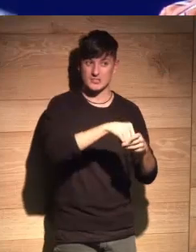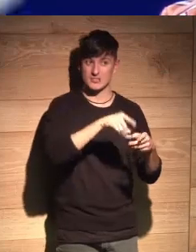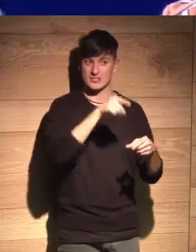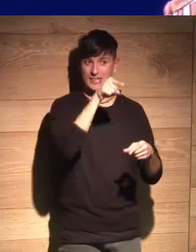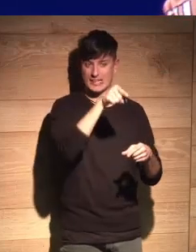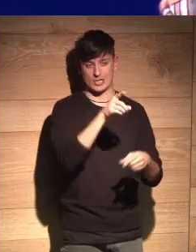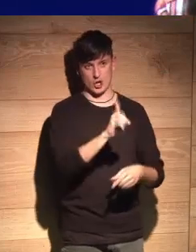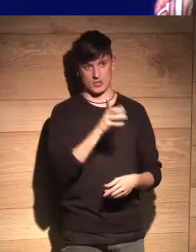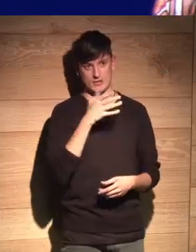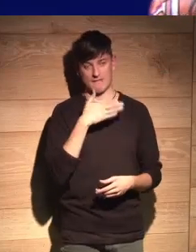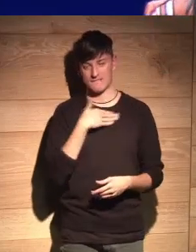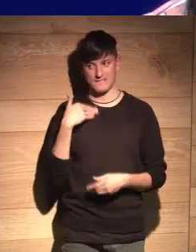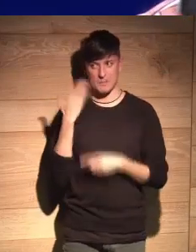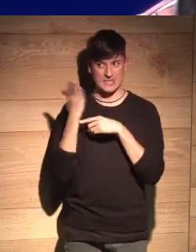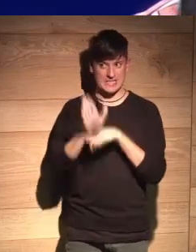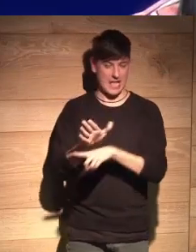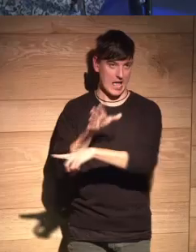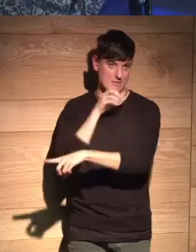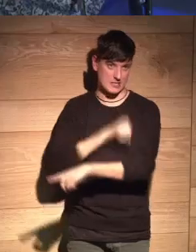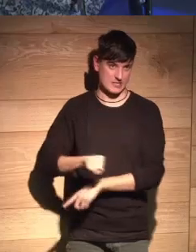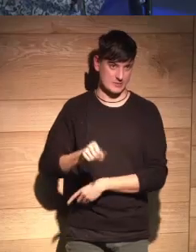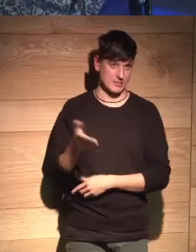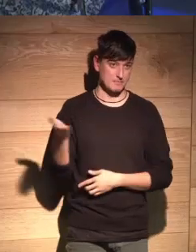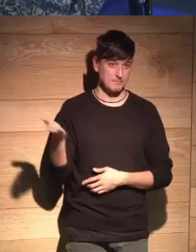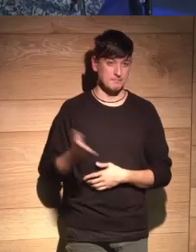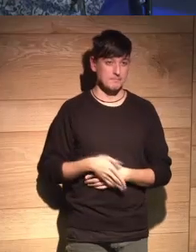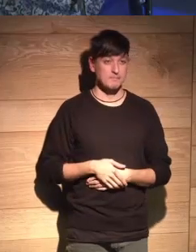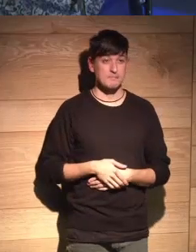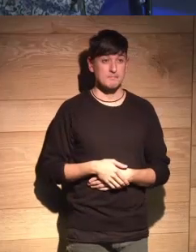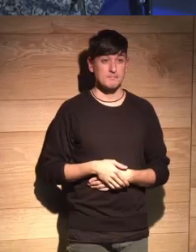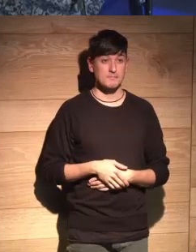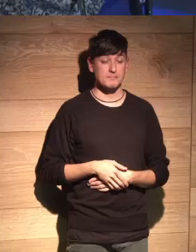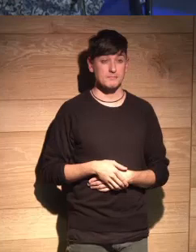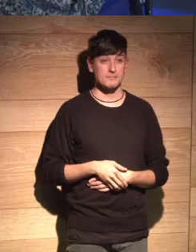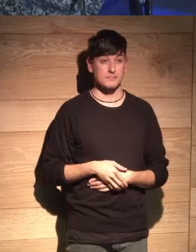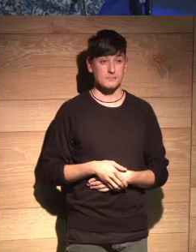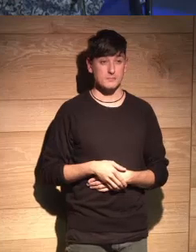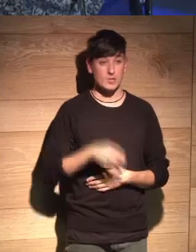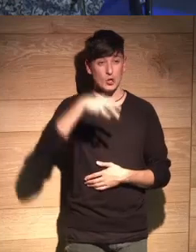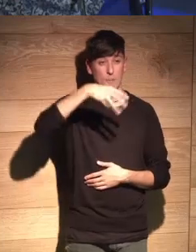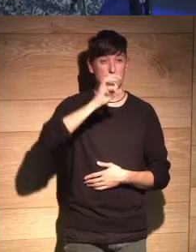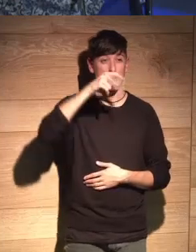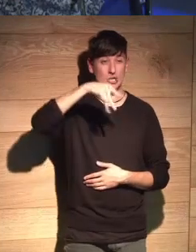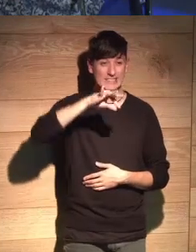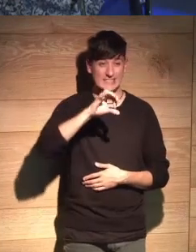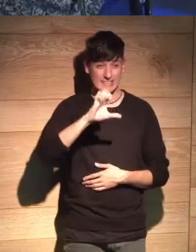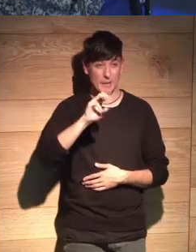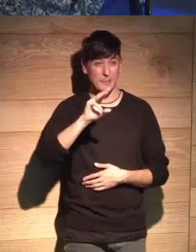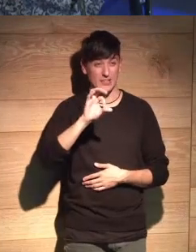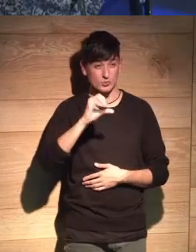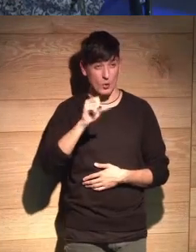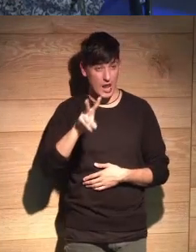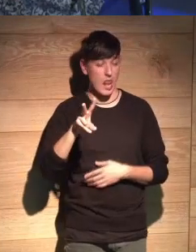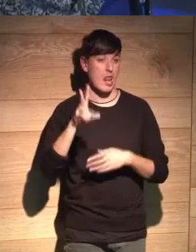future was projected. So I'm going to introduce you now. You are fantastic. We've got here Montse